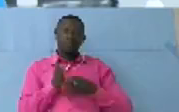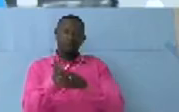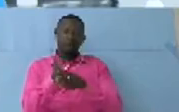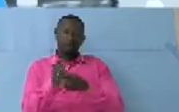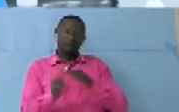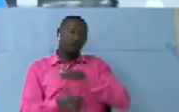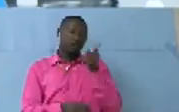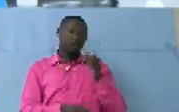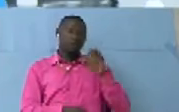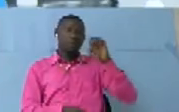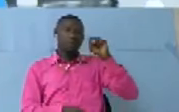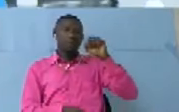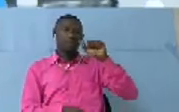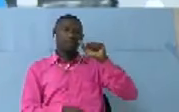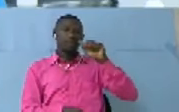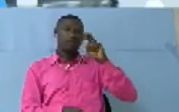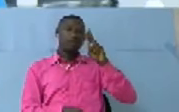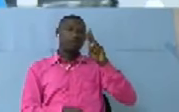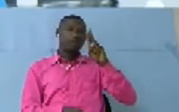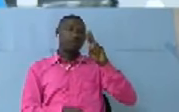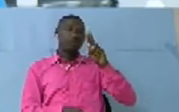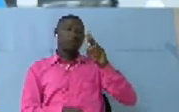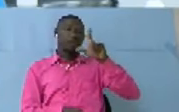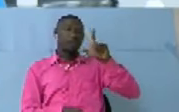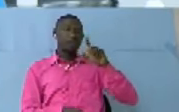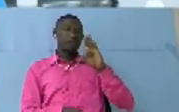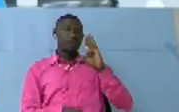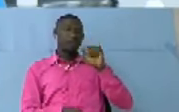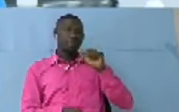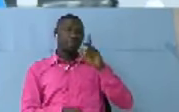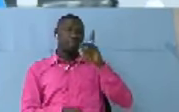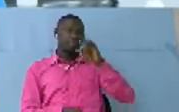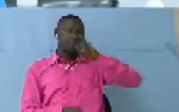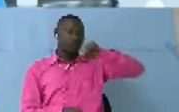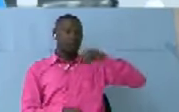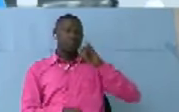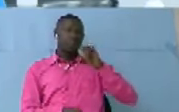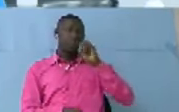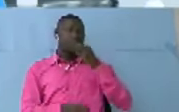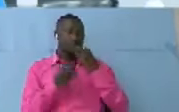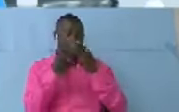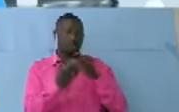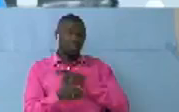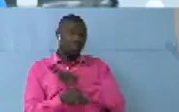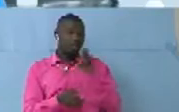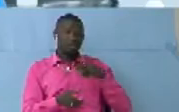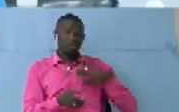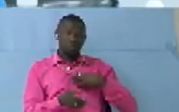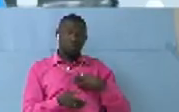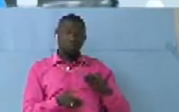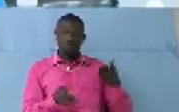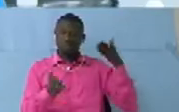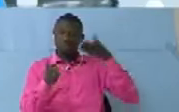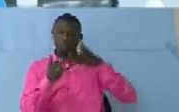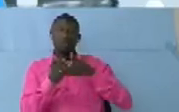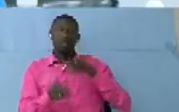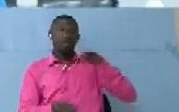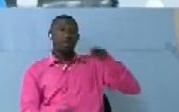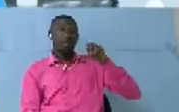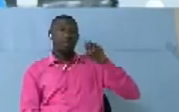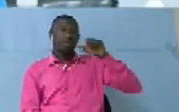need us in NIA premises. The NIA director, I think Al Solbaji, said that they needed us at the NIA premises. Who was